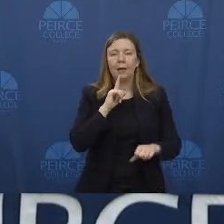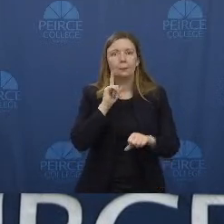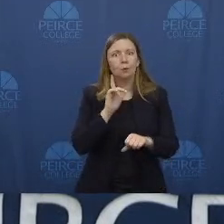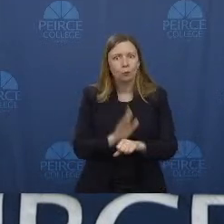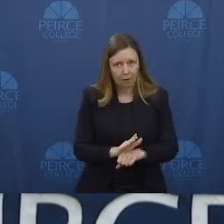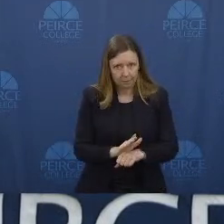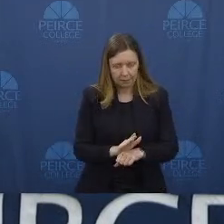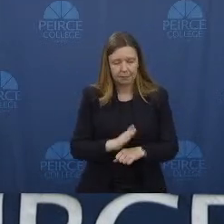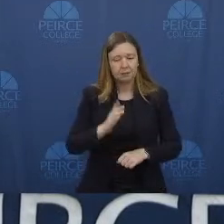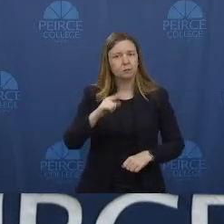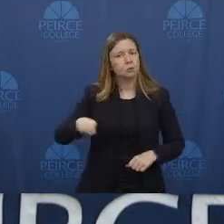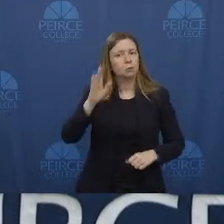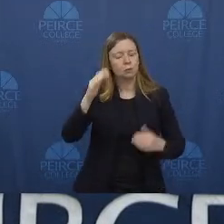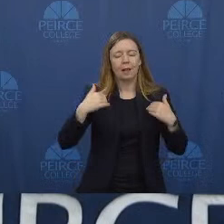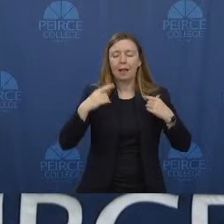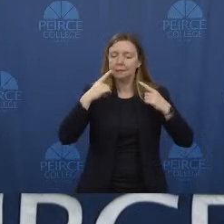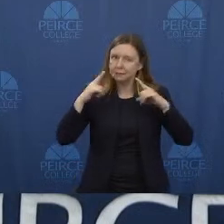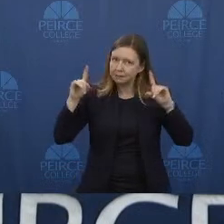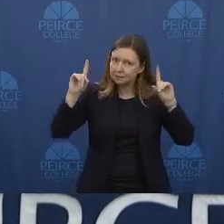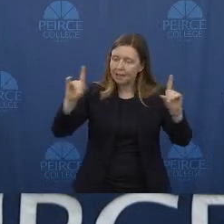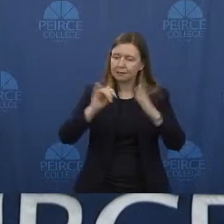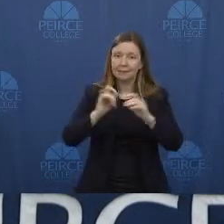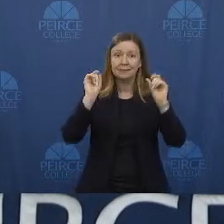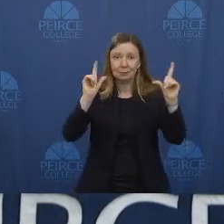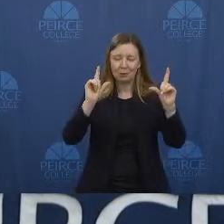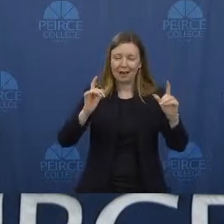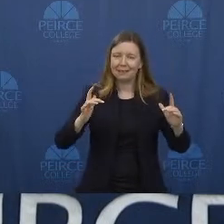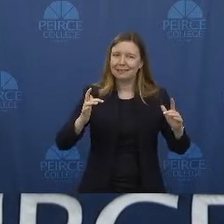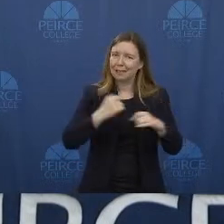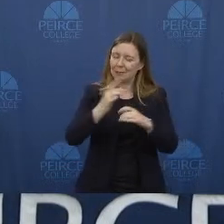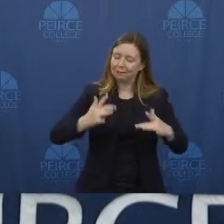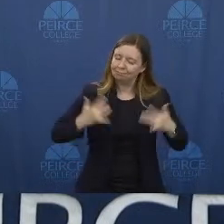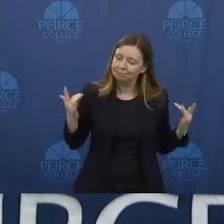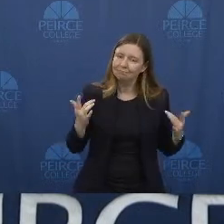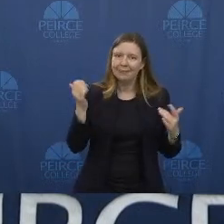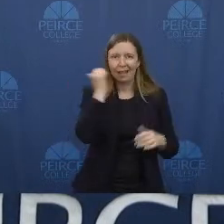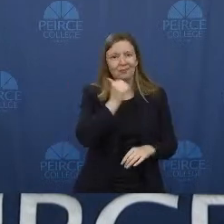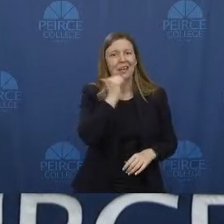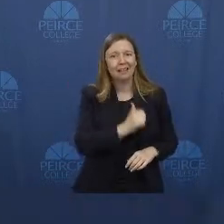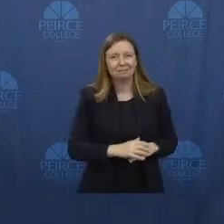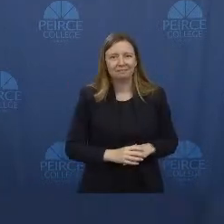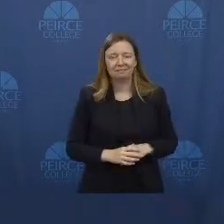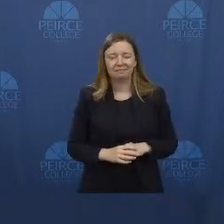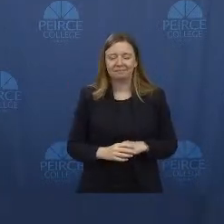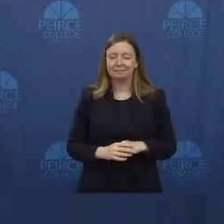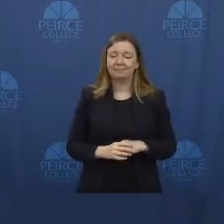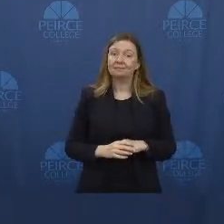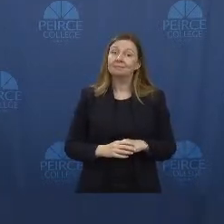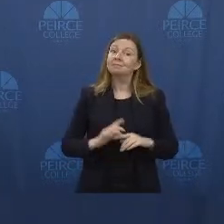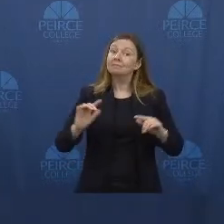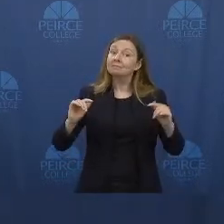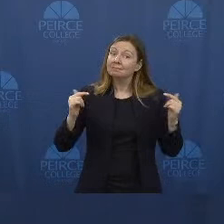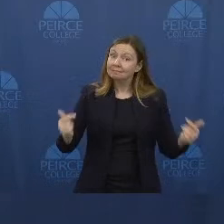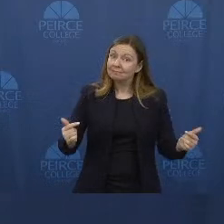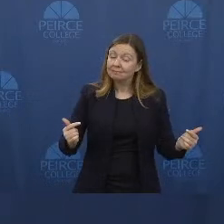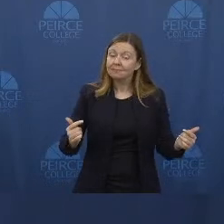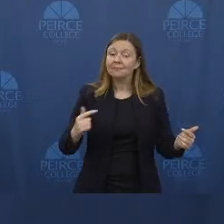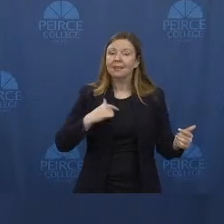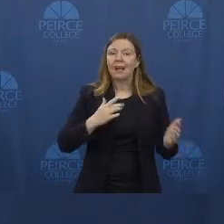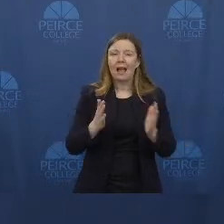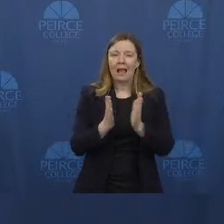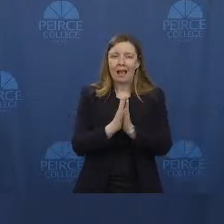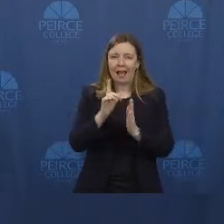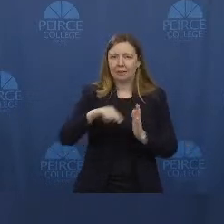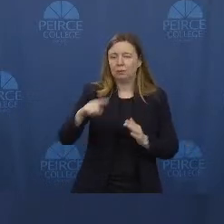you, you will have success that surprises and delights you every day. In return, I ask